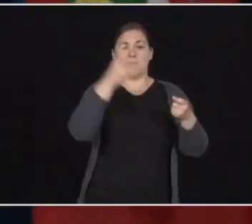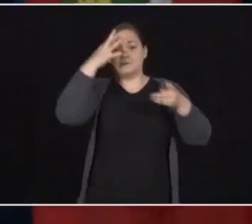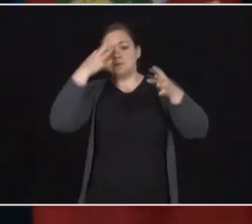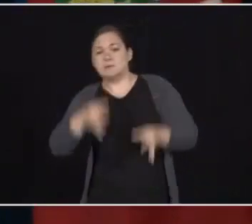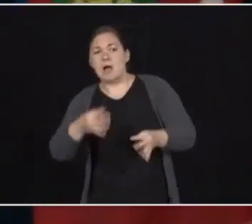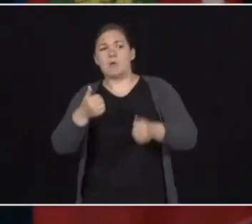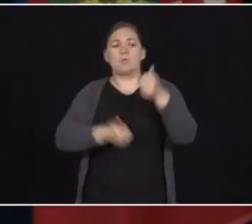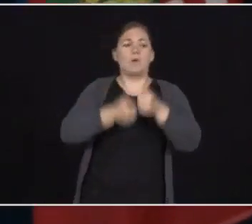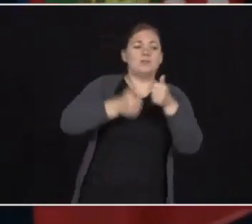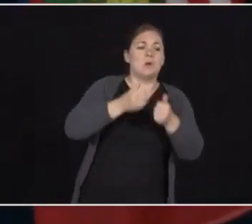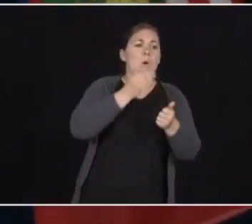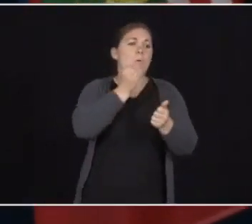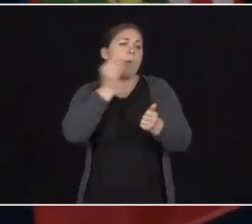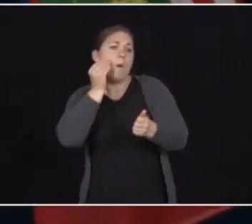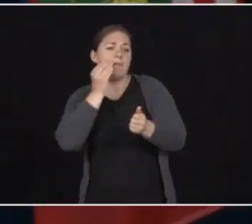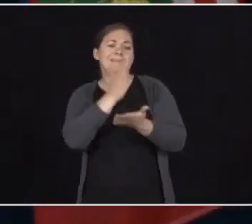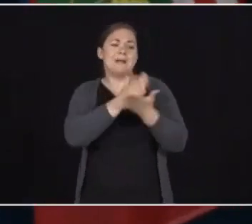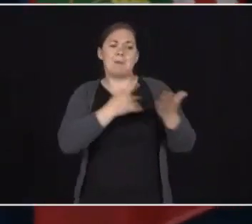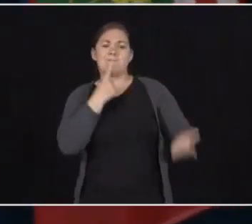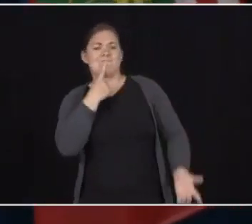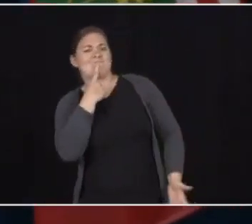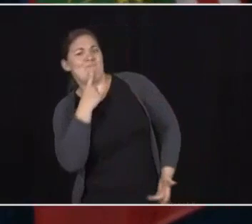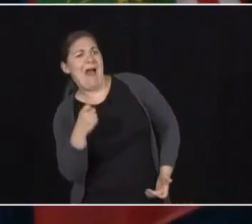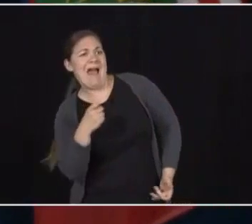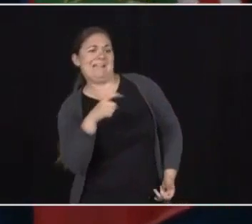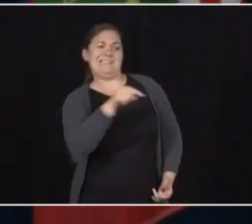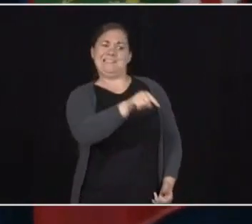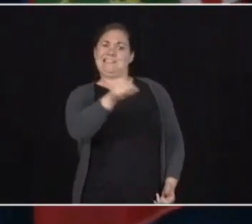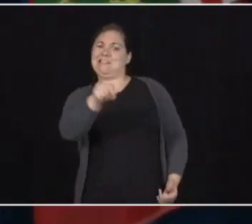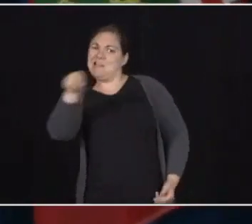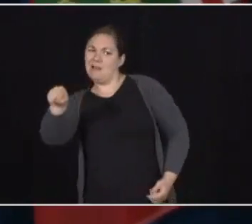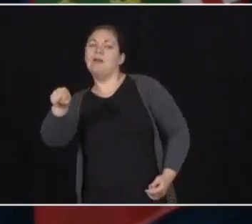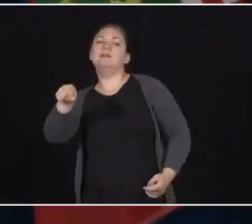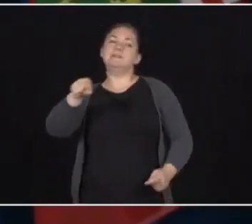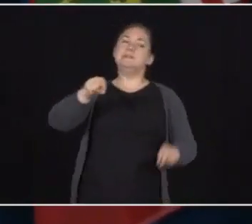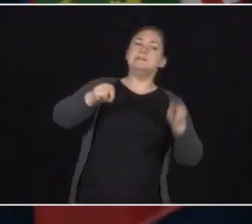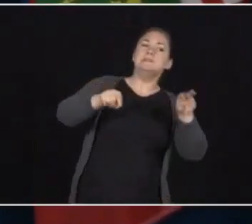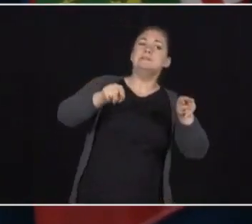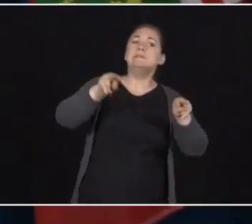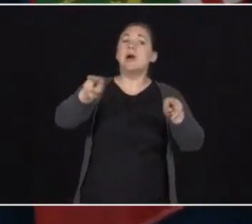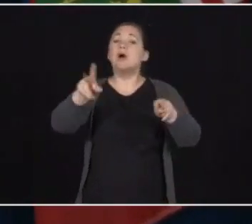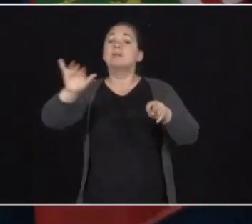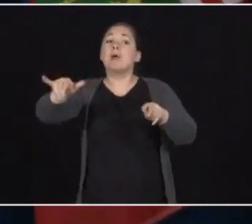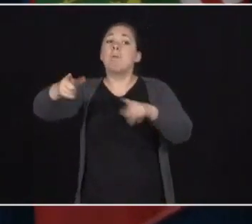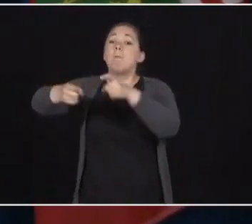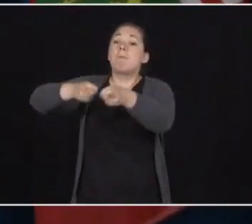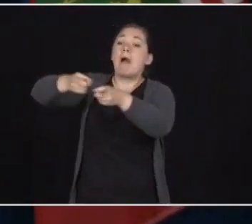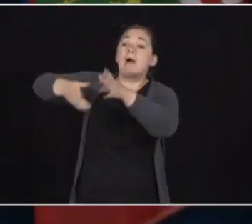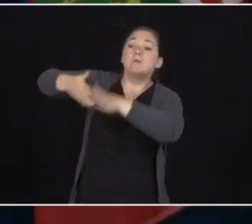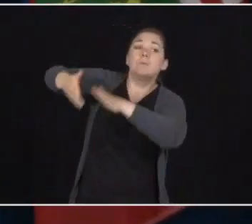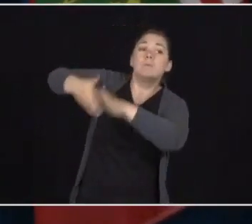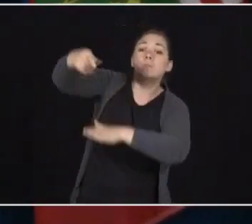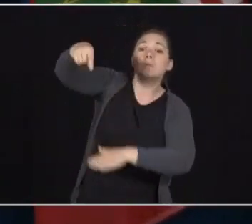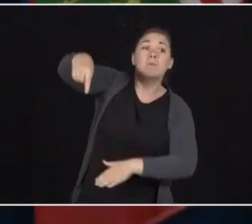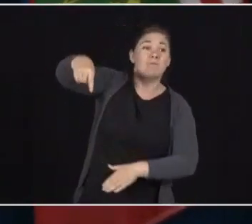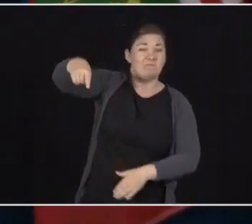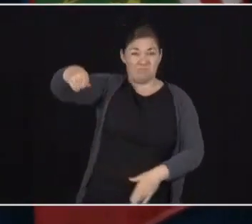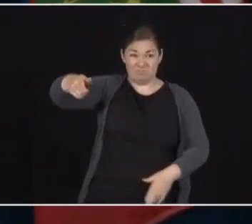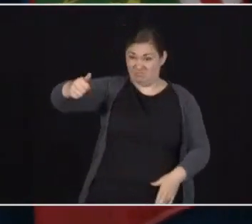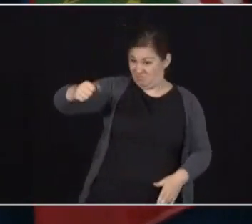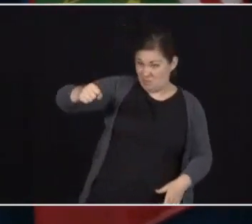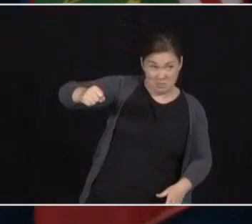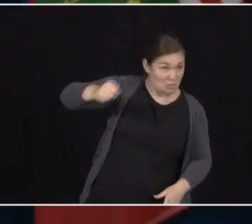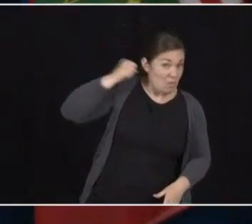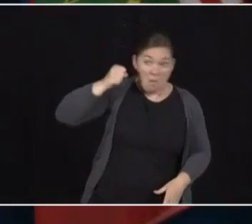red. If there's an indication that the management of those homes are not willing to work with the staff that